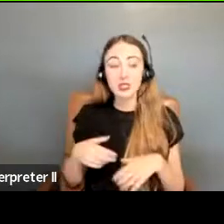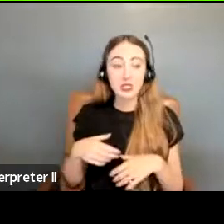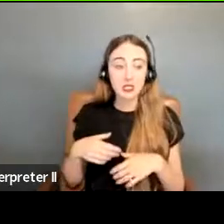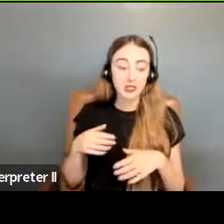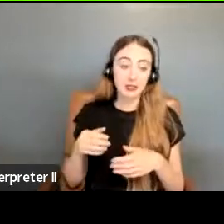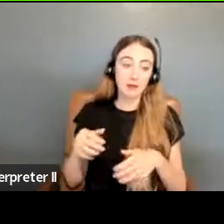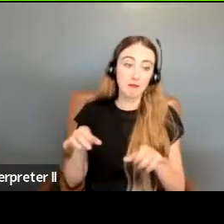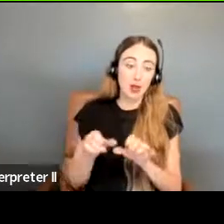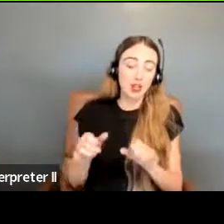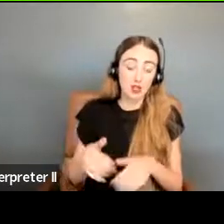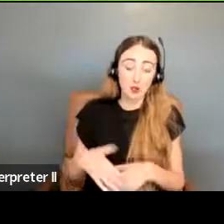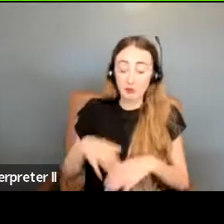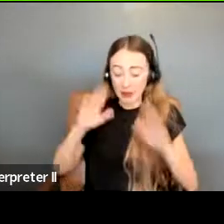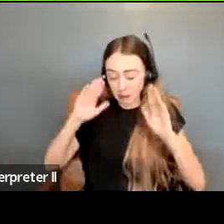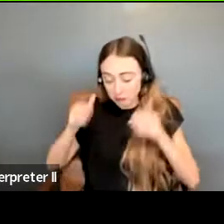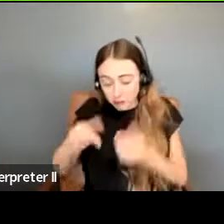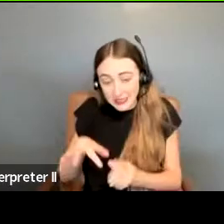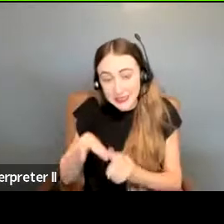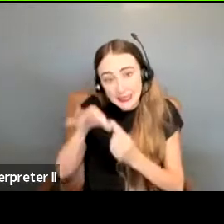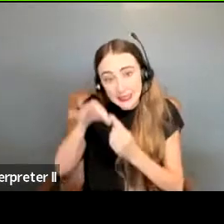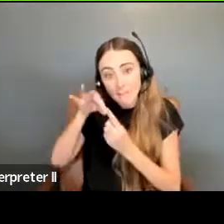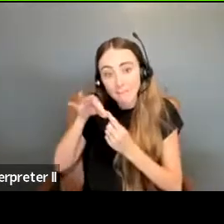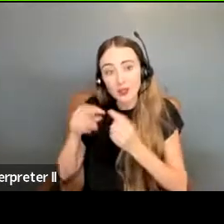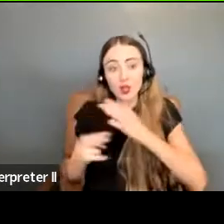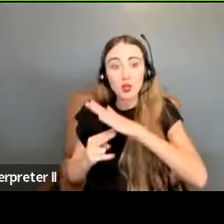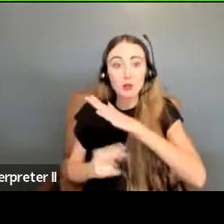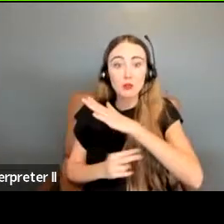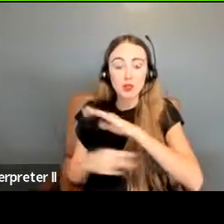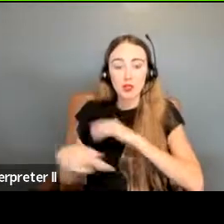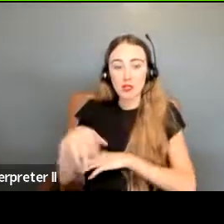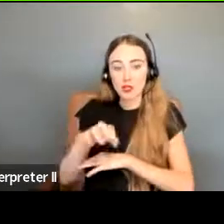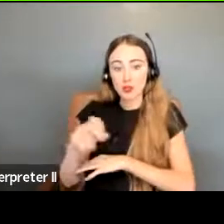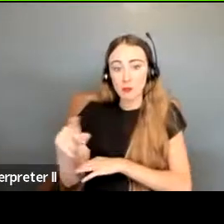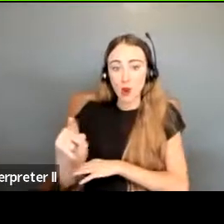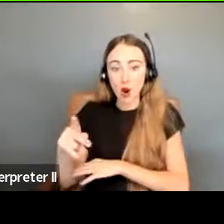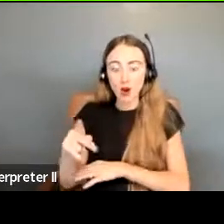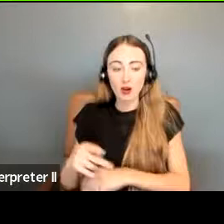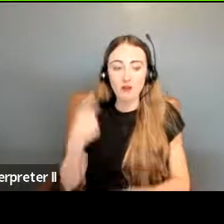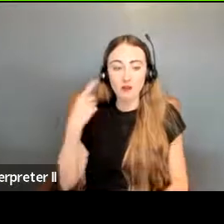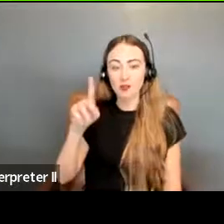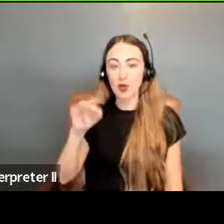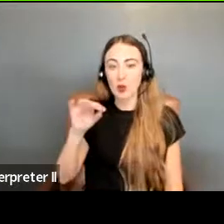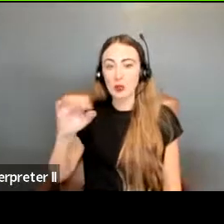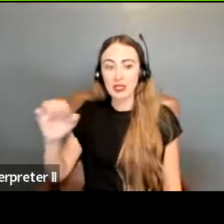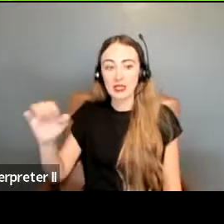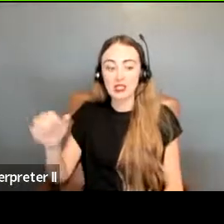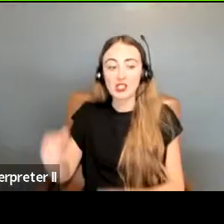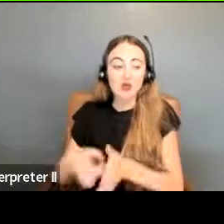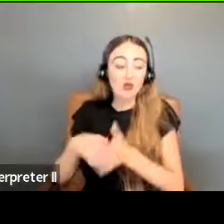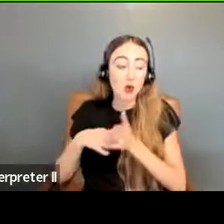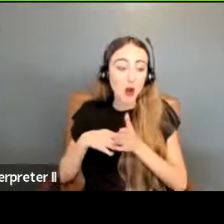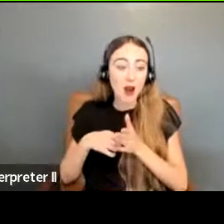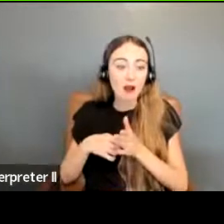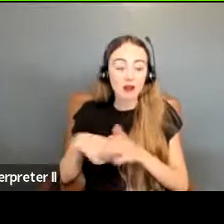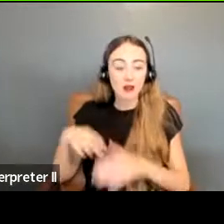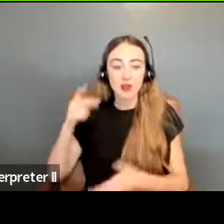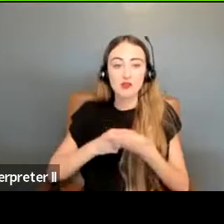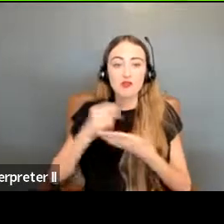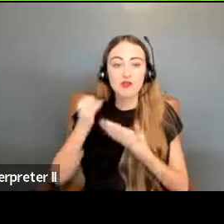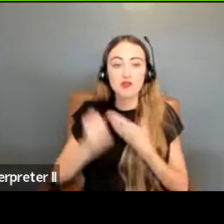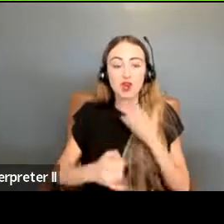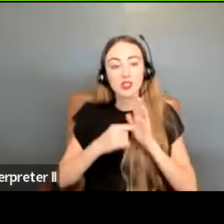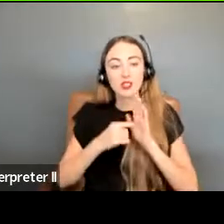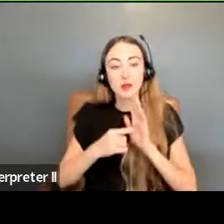issue by narrowly exempting the Bridge Park project from DOEE's regulations requiring that the project